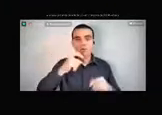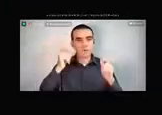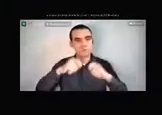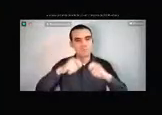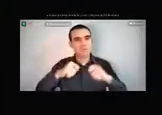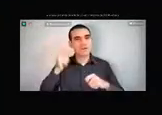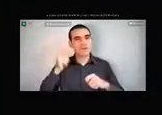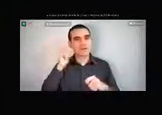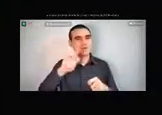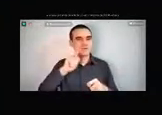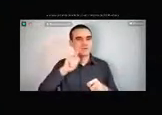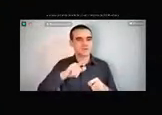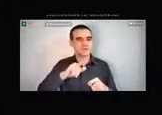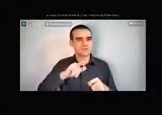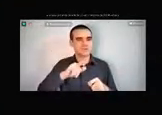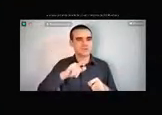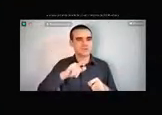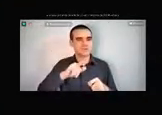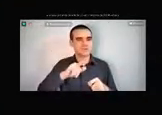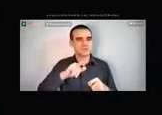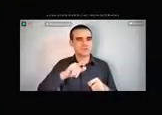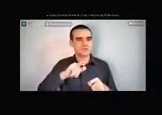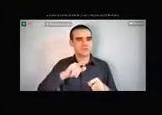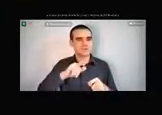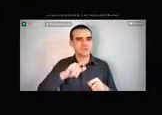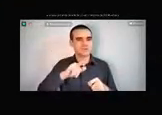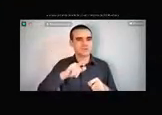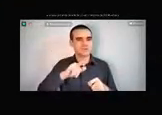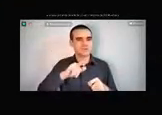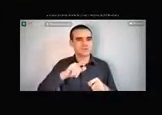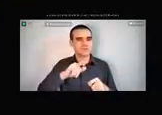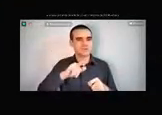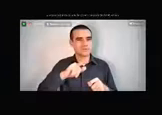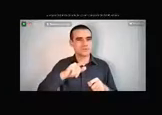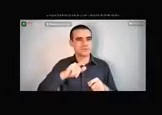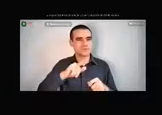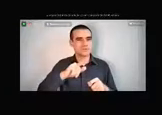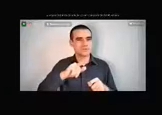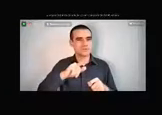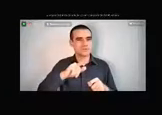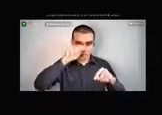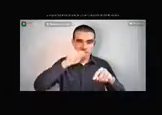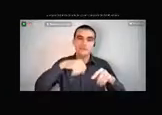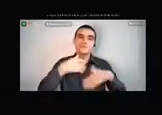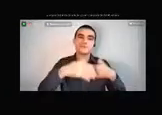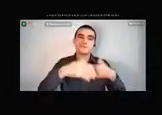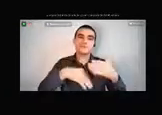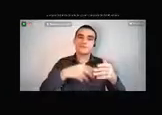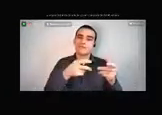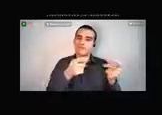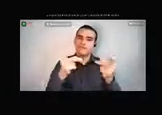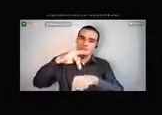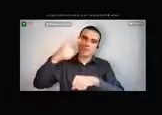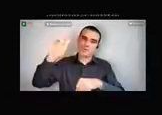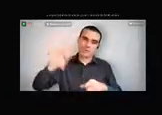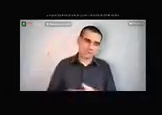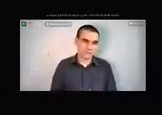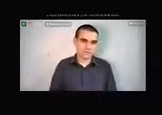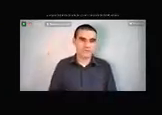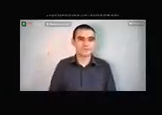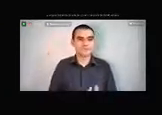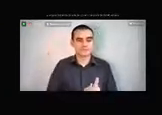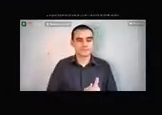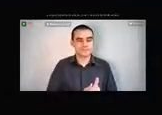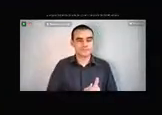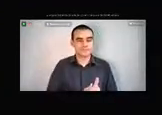logistics need. There are scales that I don't want to reach, especially because we want